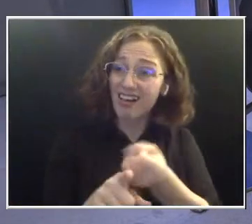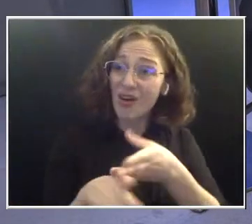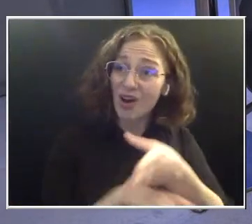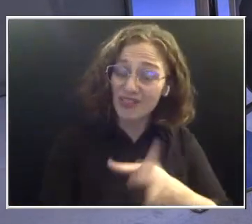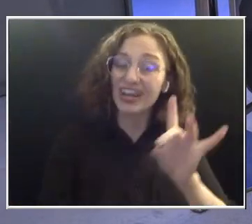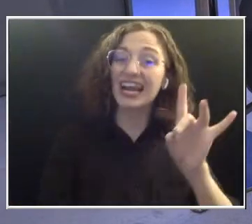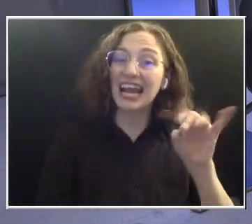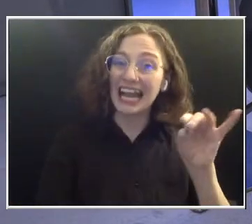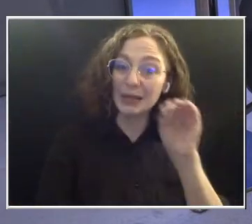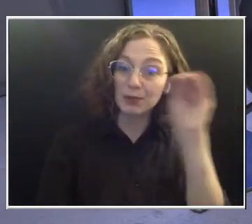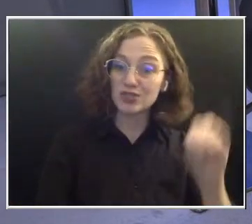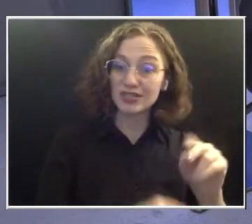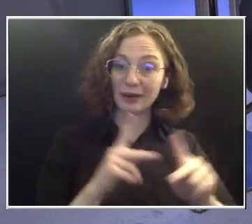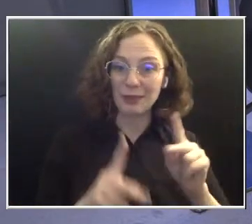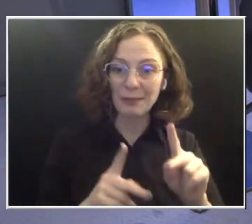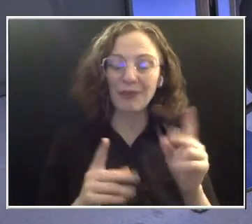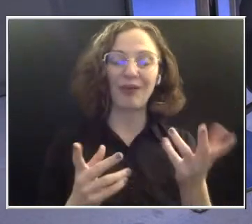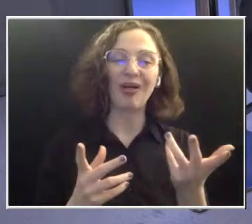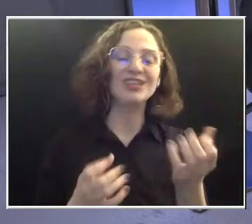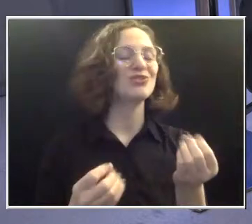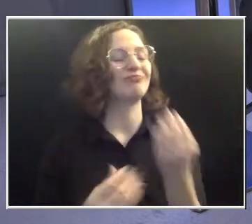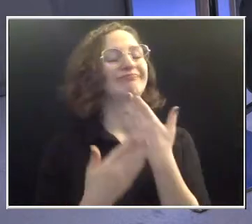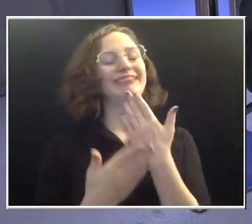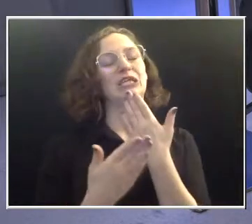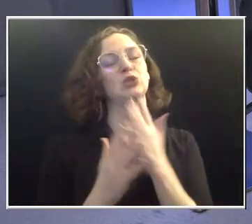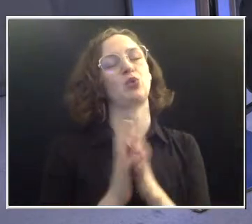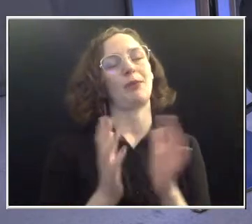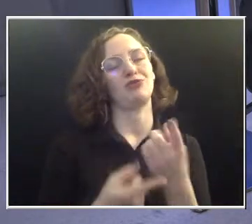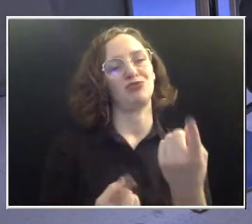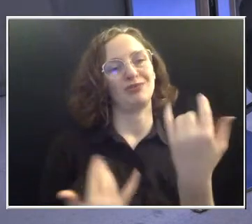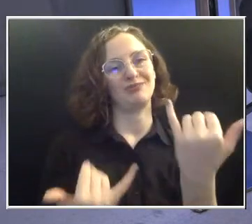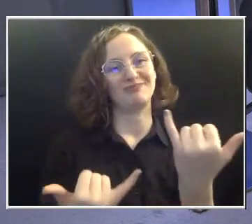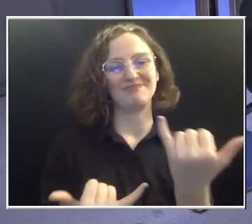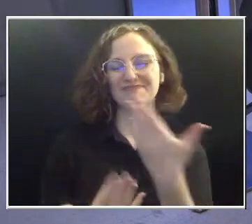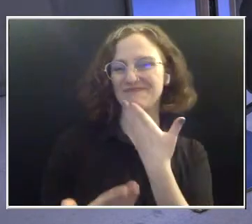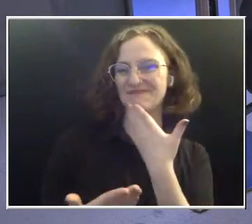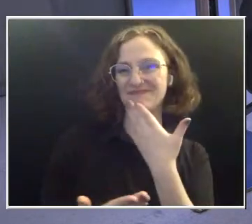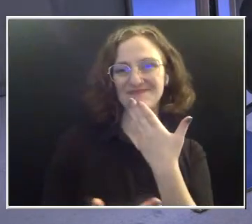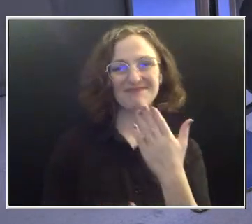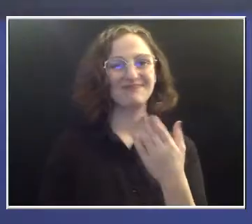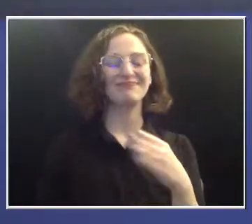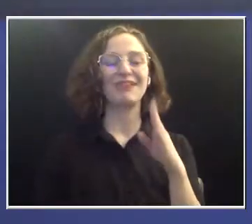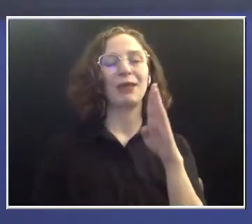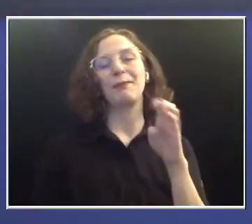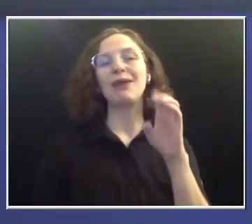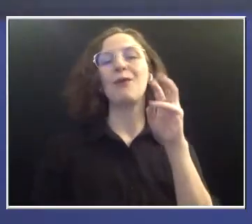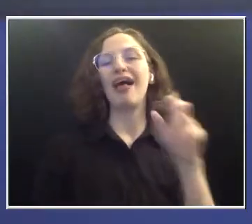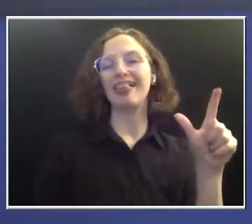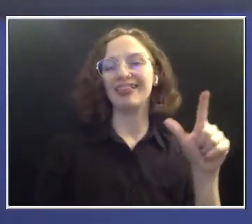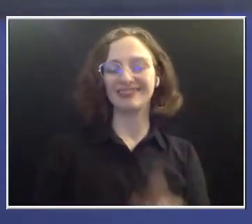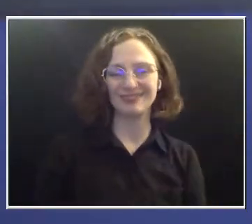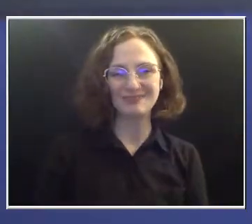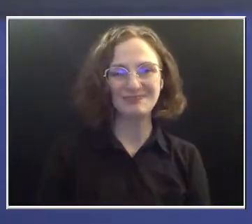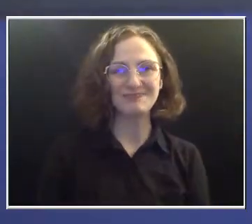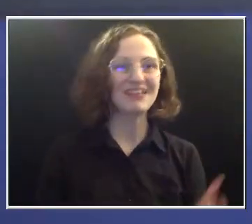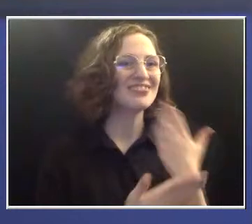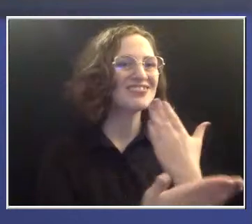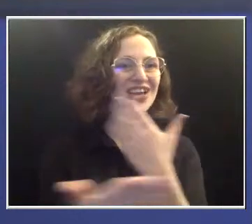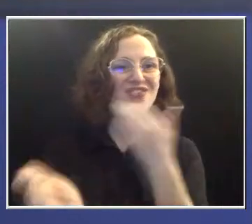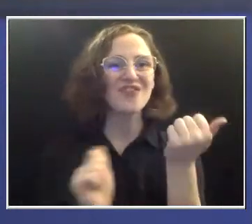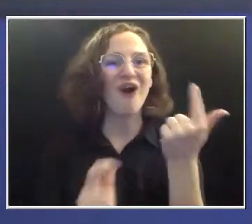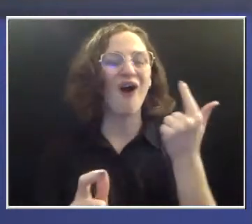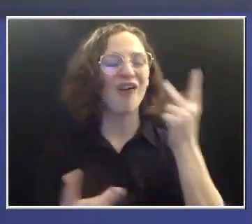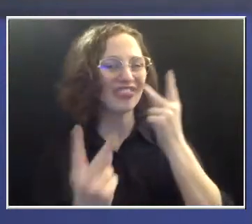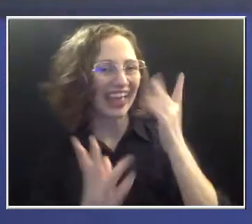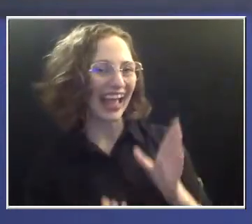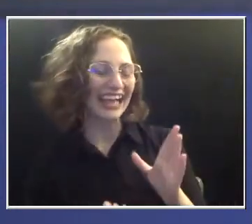people, do the math. Thank you so much for being here with us today. We appreciate you all it. for having me. Just be well, okay? Thank you. All right, thank you to all of our guests. Thanks to all of our viewers for being with us today.